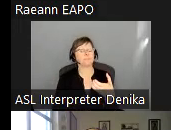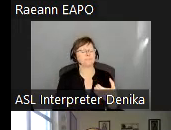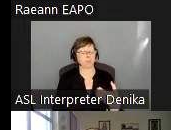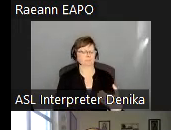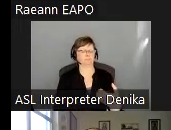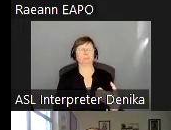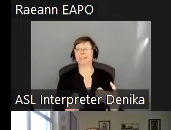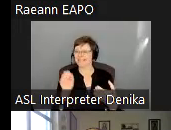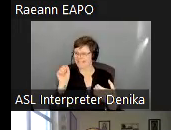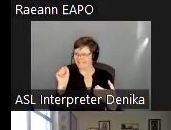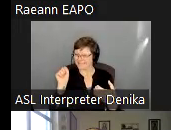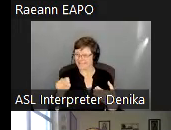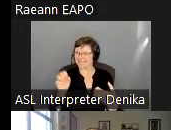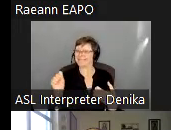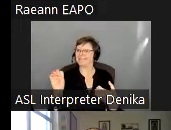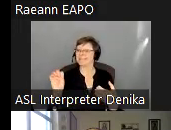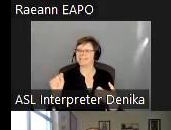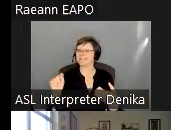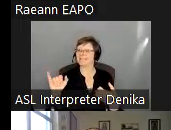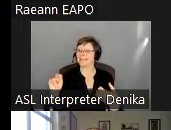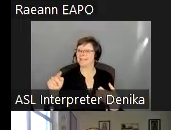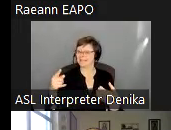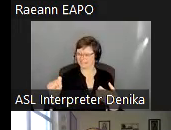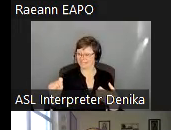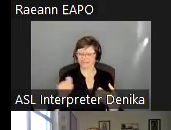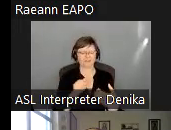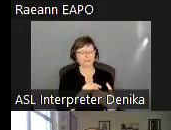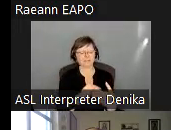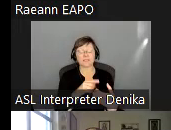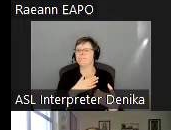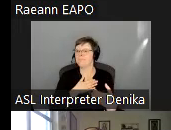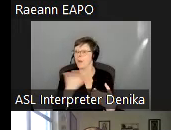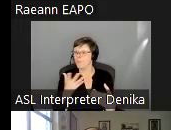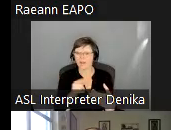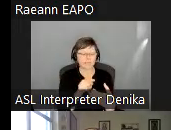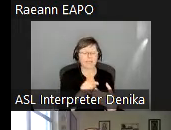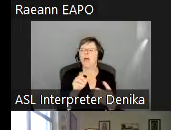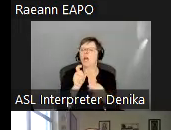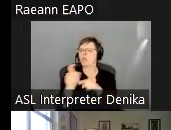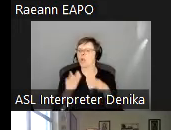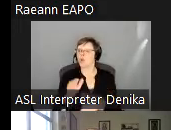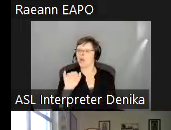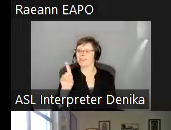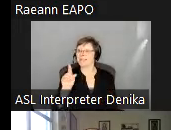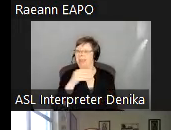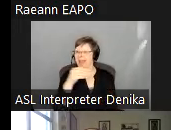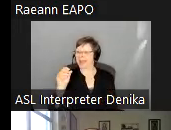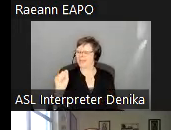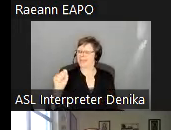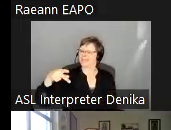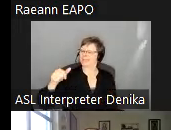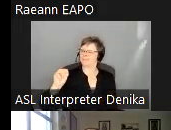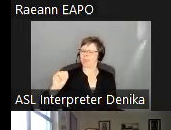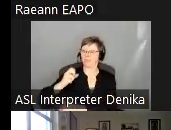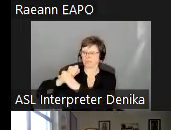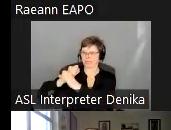somewhere deep in your settings is, for mine, it's just a toggle and it says caller ID and spam protection. And I do notice a difference